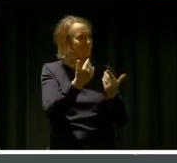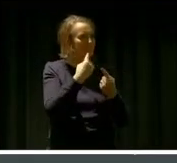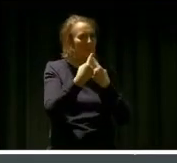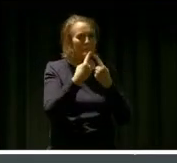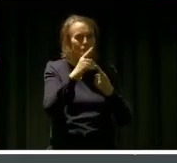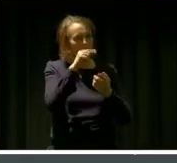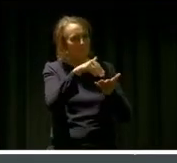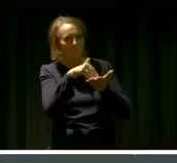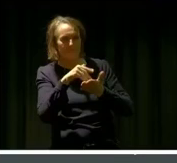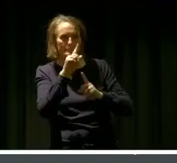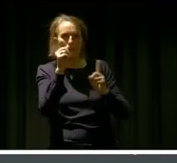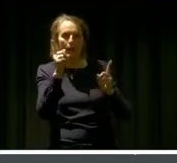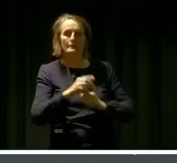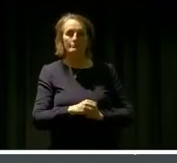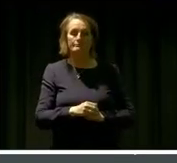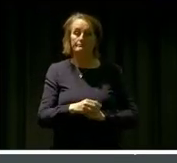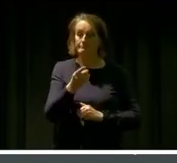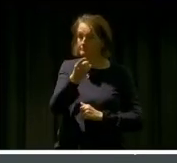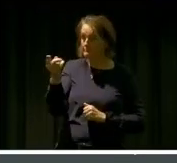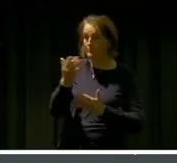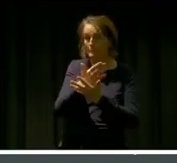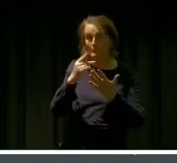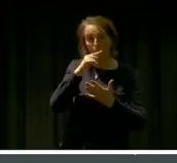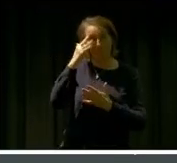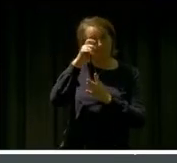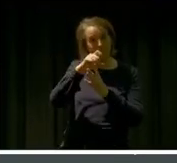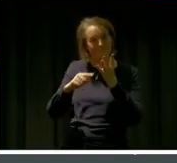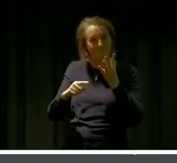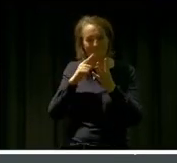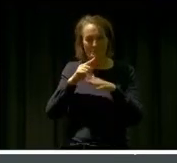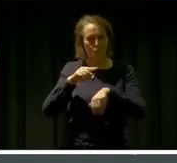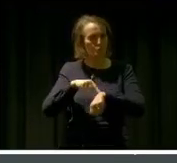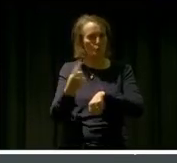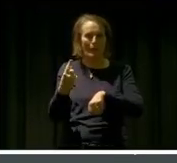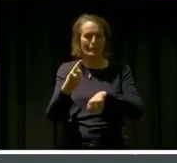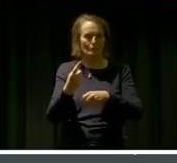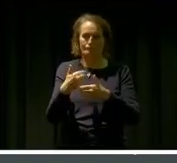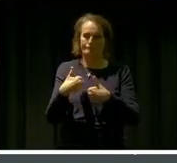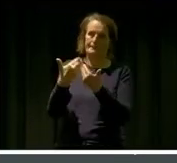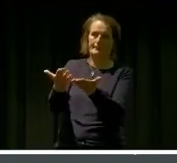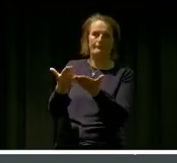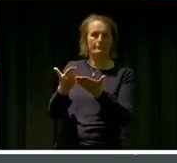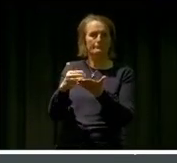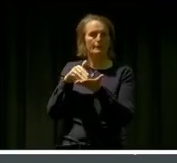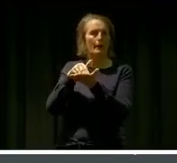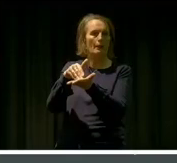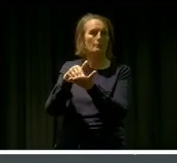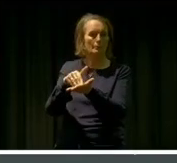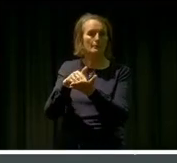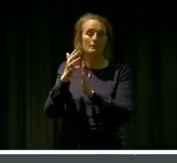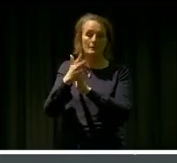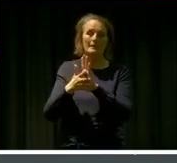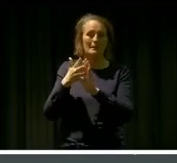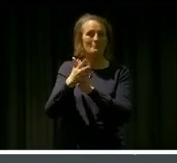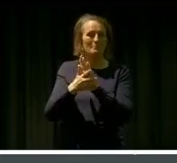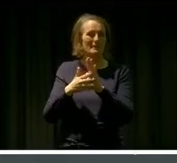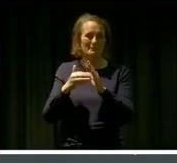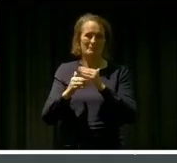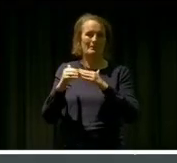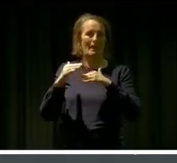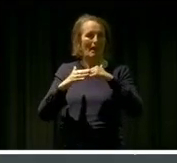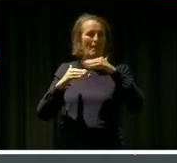disability receive timely and appropriate care. For people with intellectual disability, these determinants often intersect and